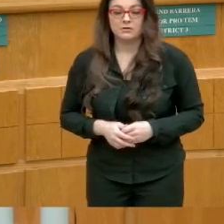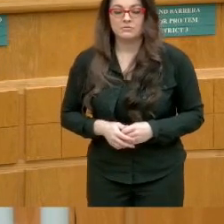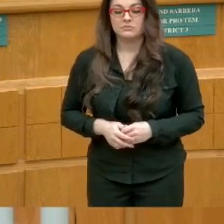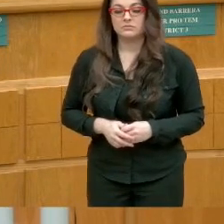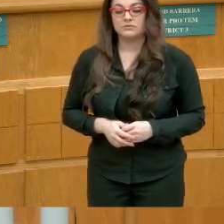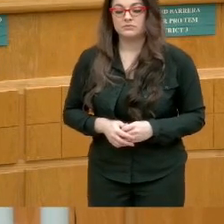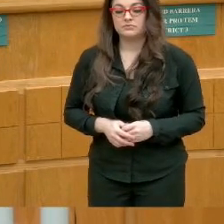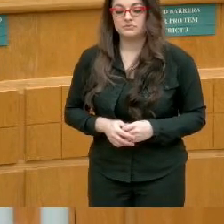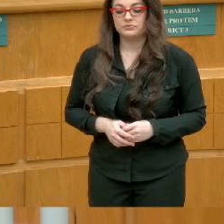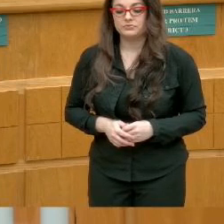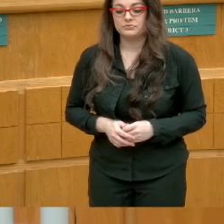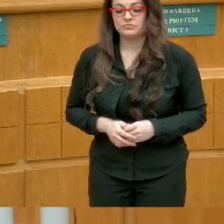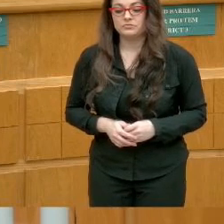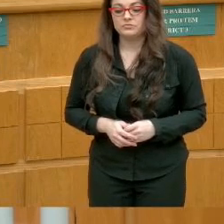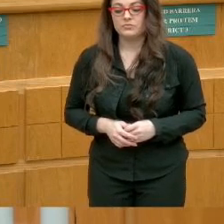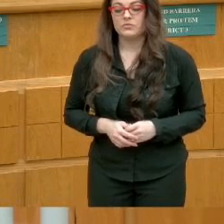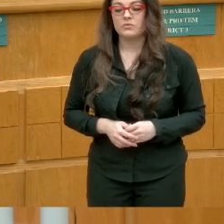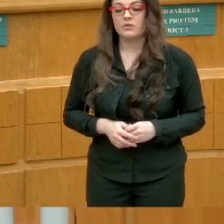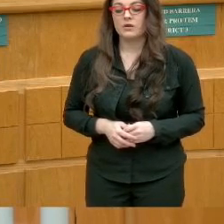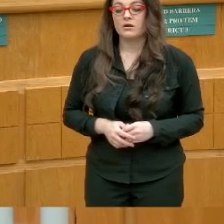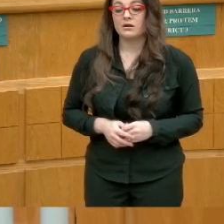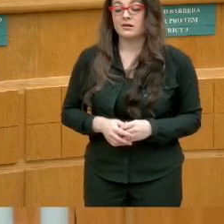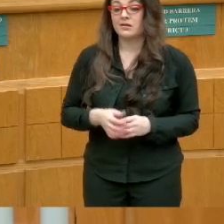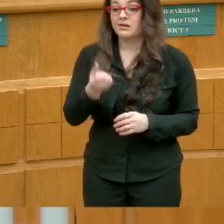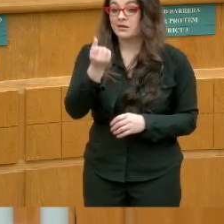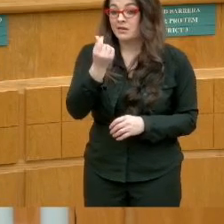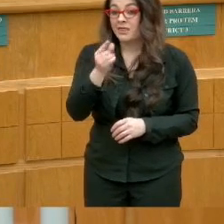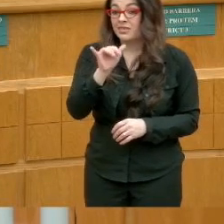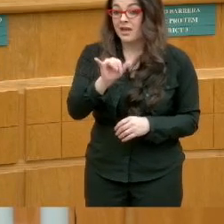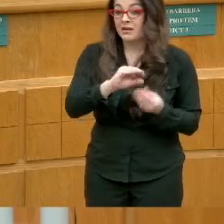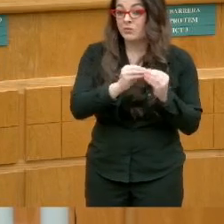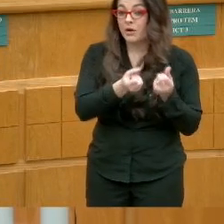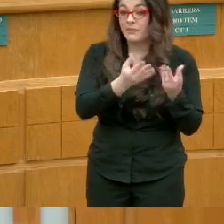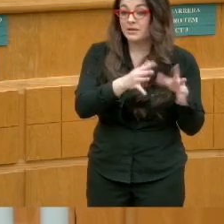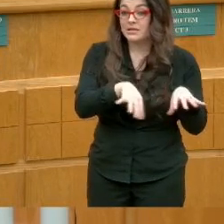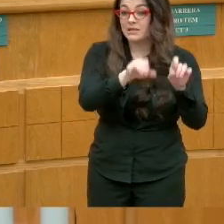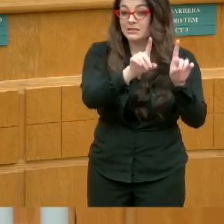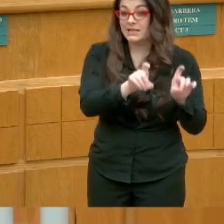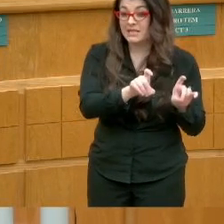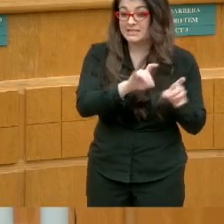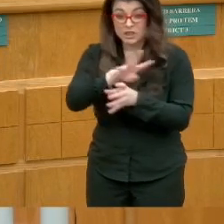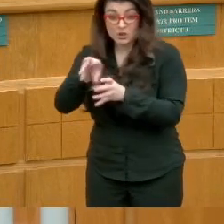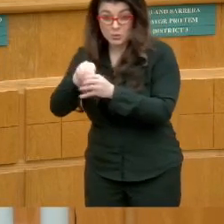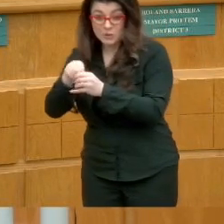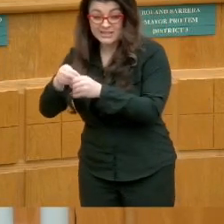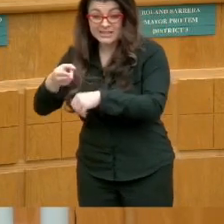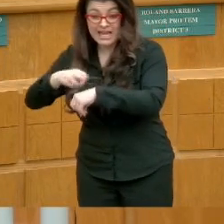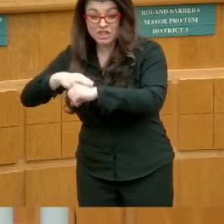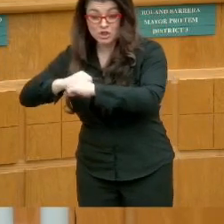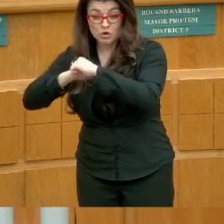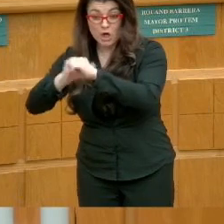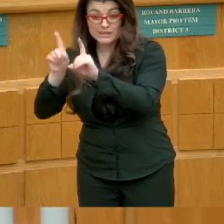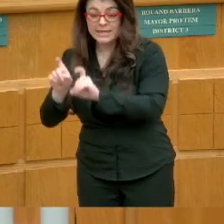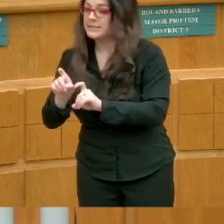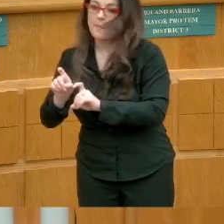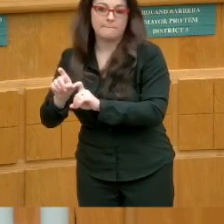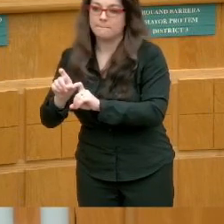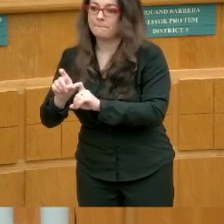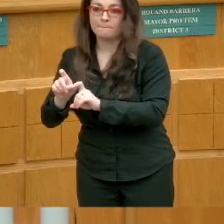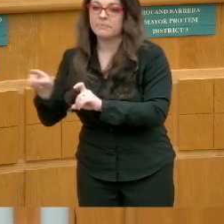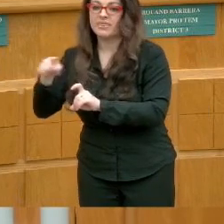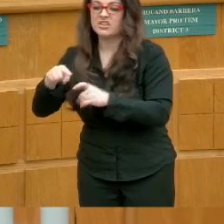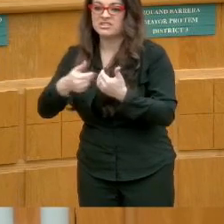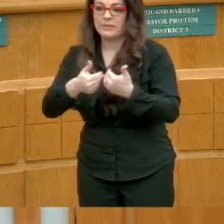These numbers do exclude the National Guard testing that has happened, so there's been some pretty decent numbers through 2 National Guard